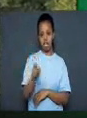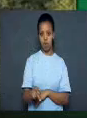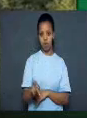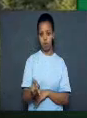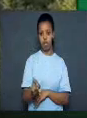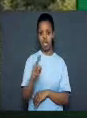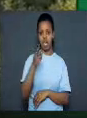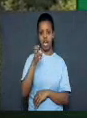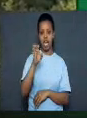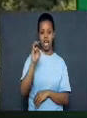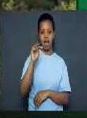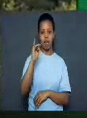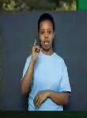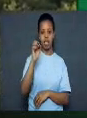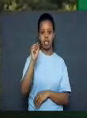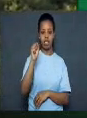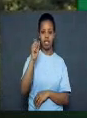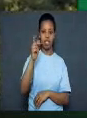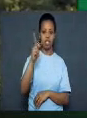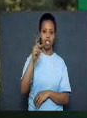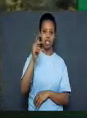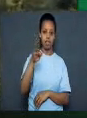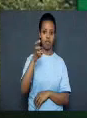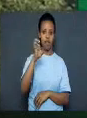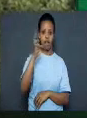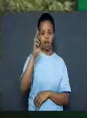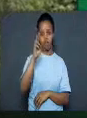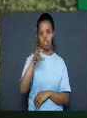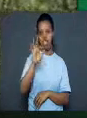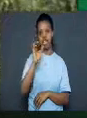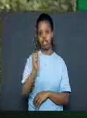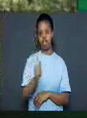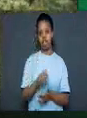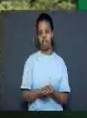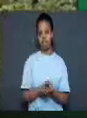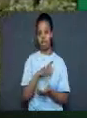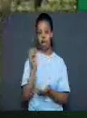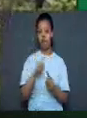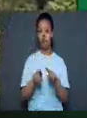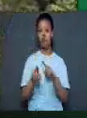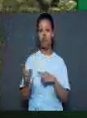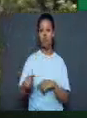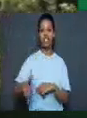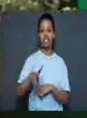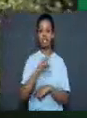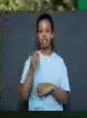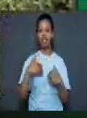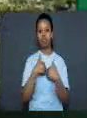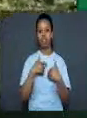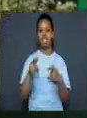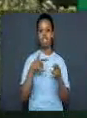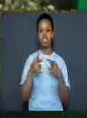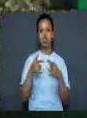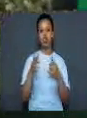southern hemisphere. They are home to a variety of plant and animal